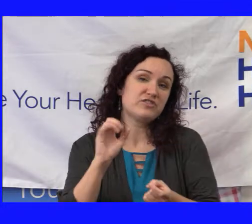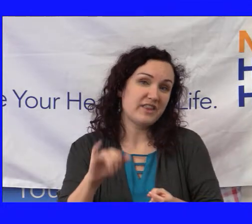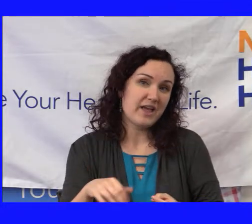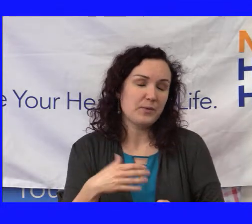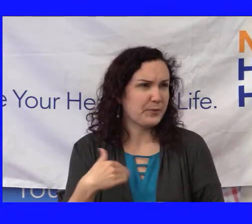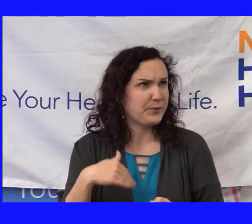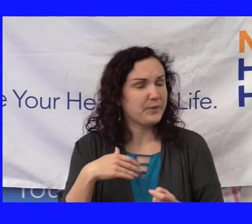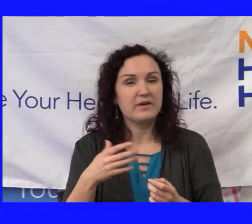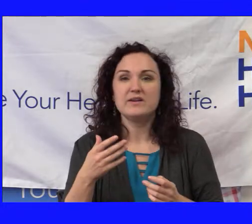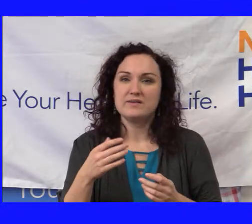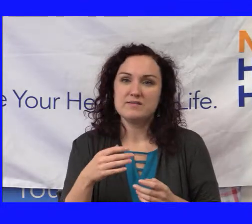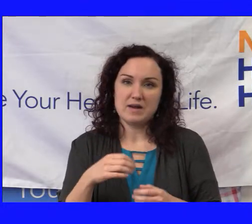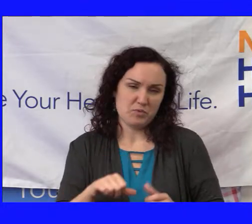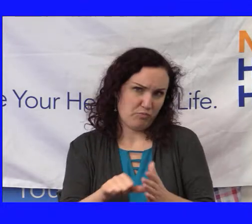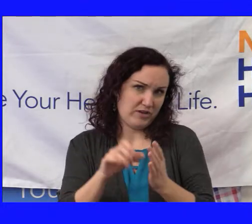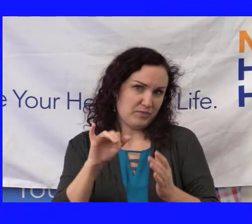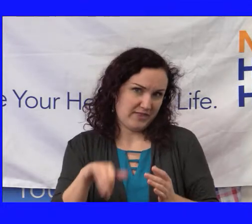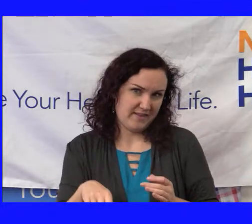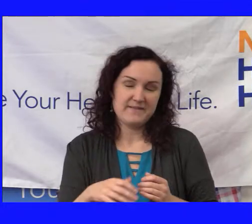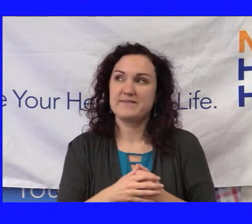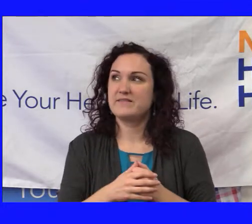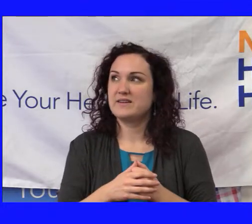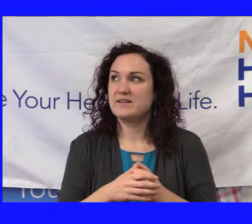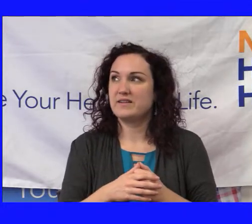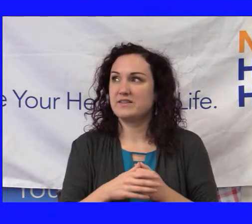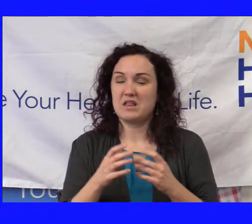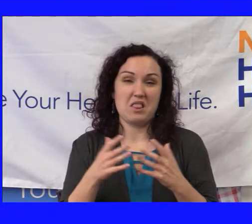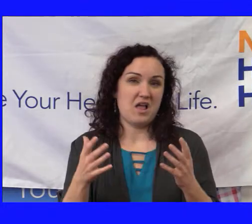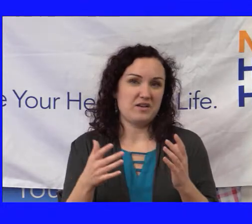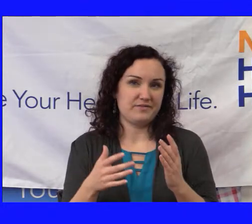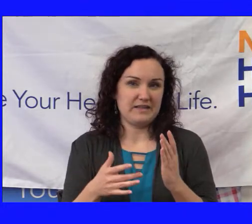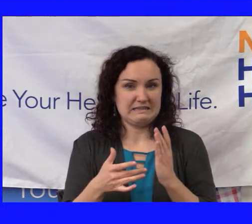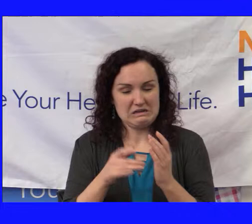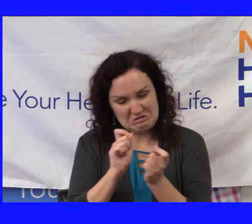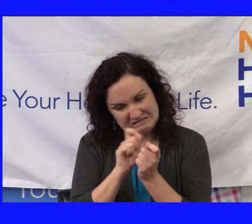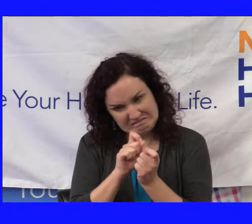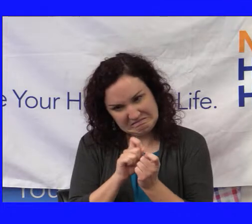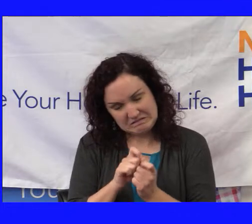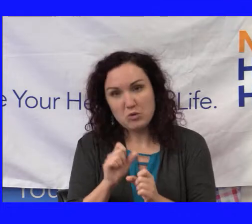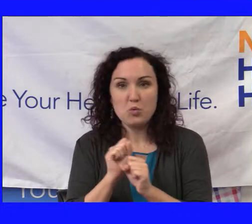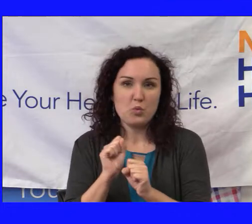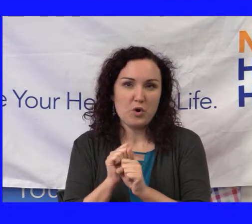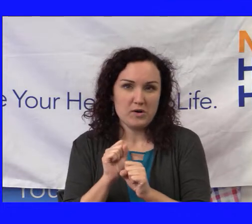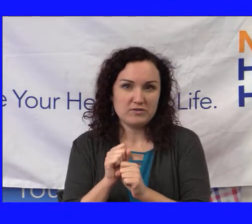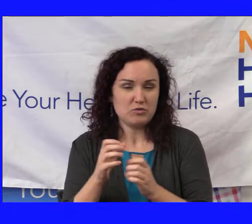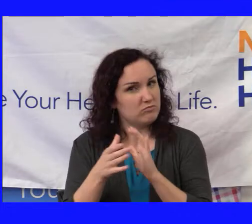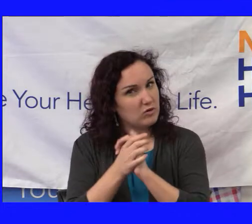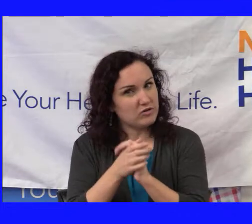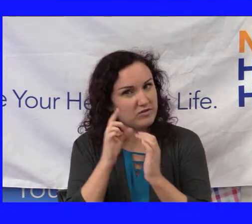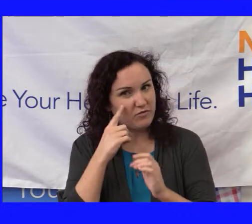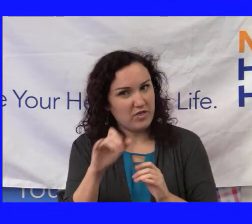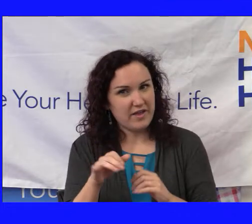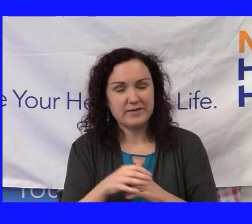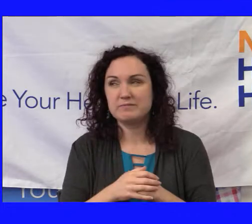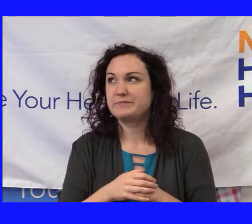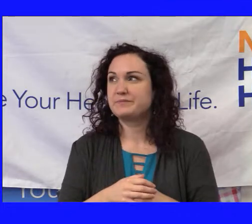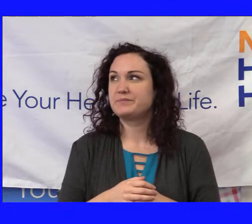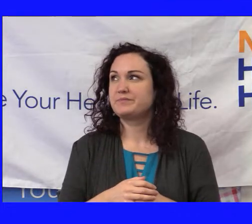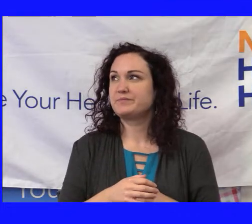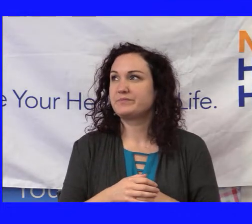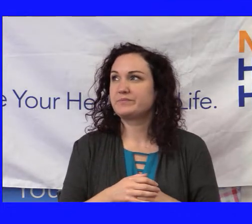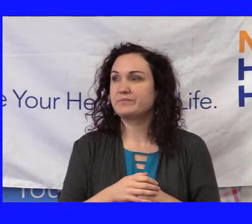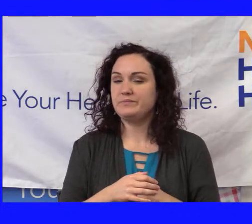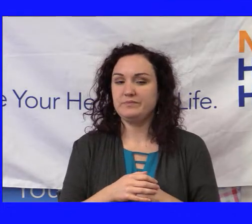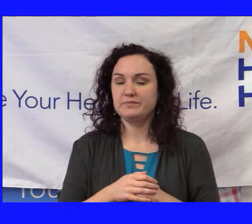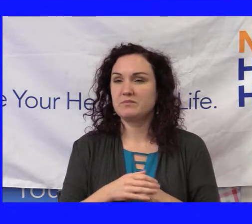work. So congratulations, and I'm glad that you're playing that leadership role not only for H&H, but across the